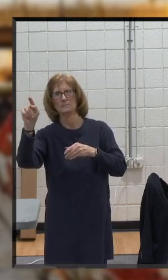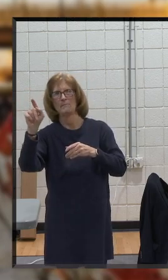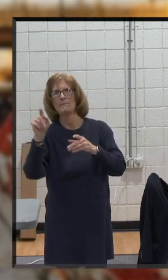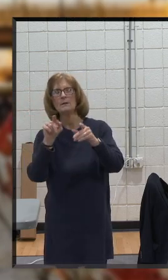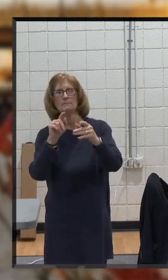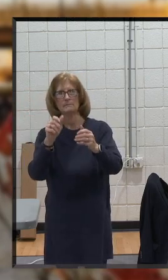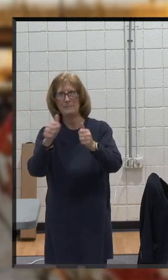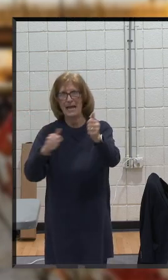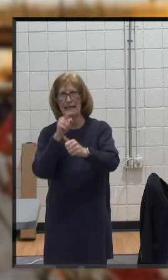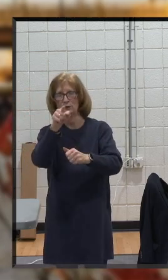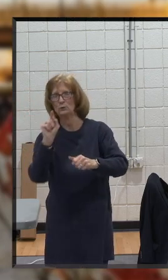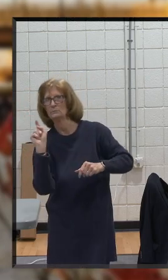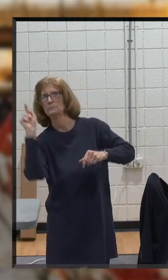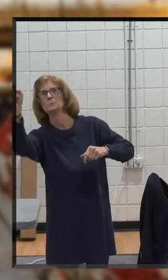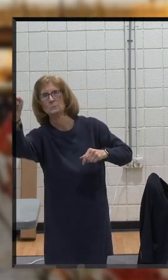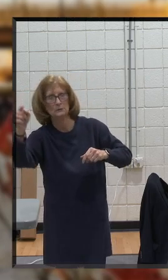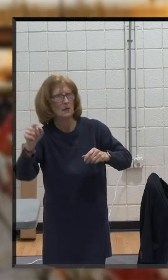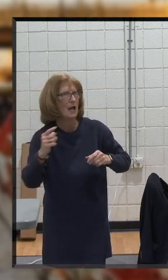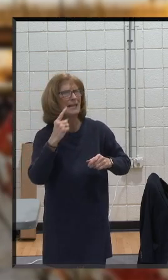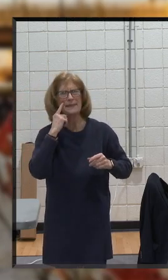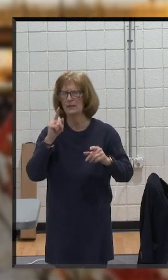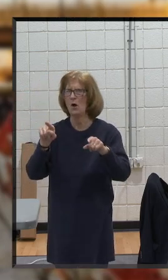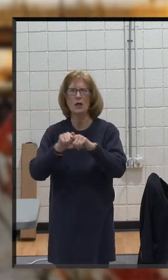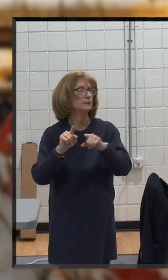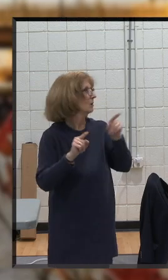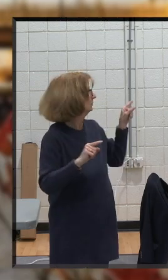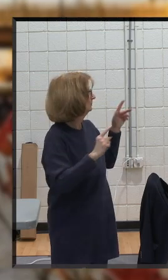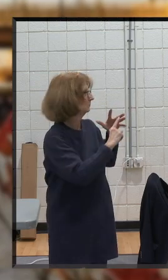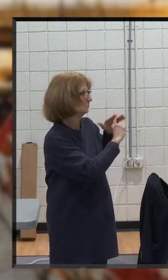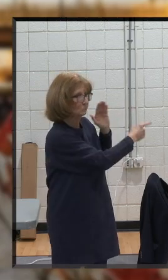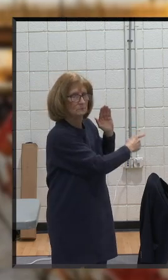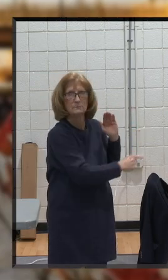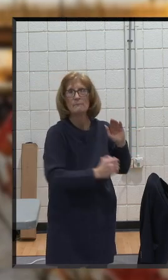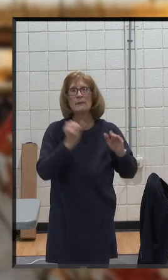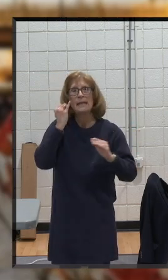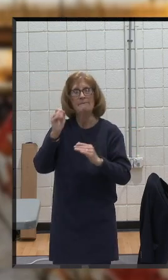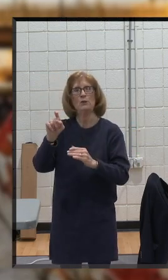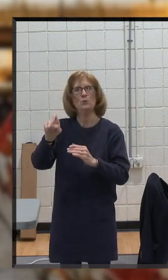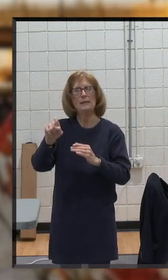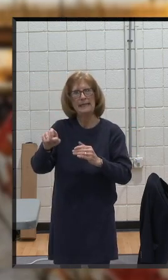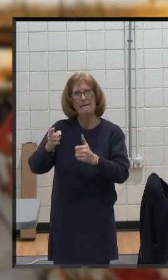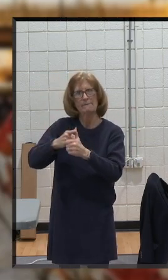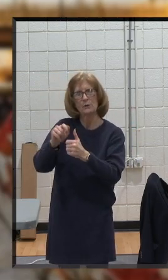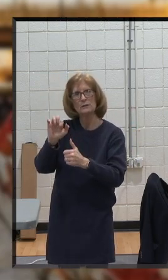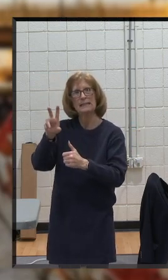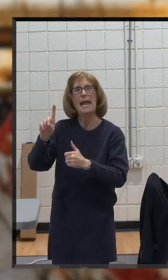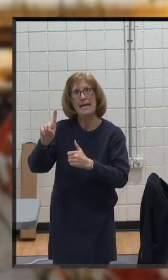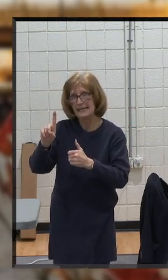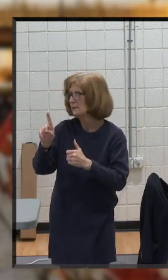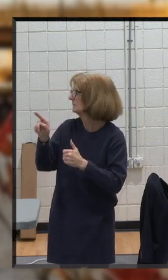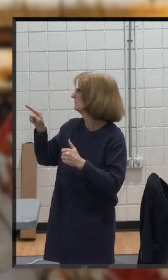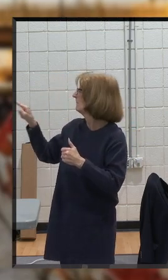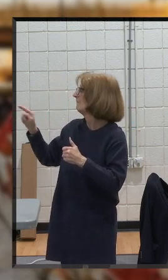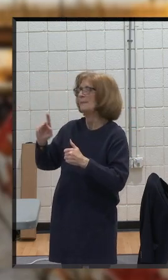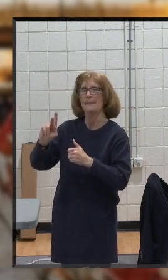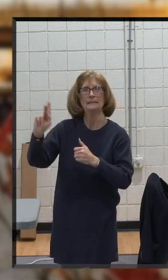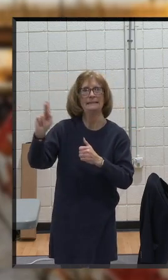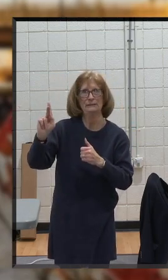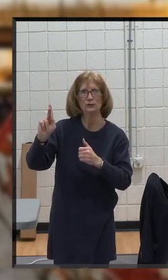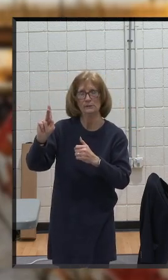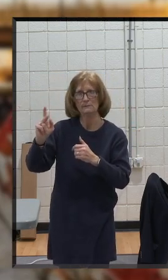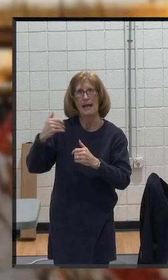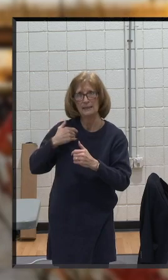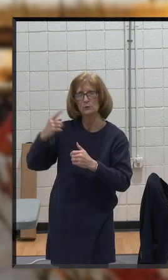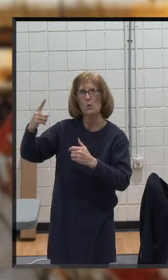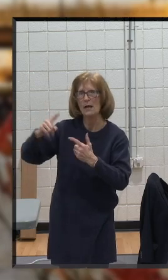also exits this way. First aid kit, there's one in the kitchen around the corner here. There's also an AED around the corner